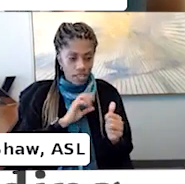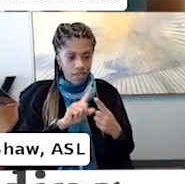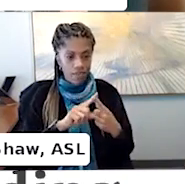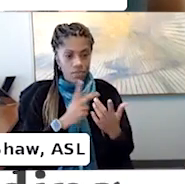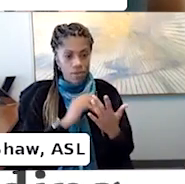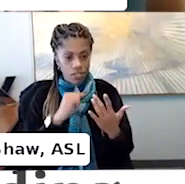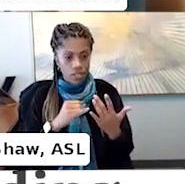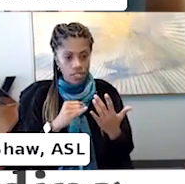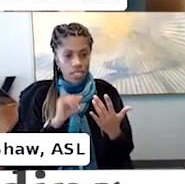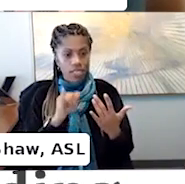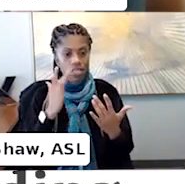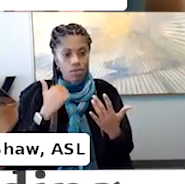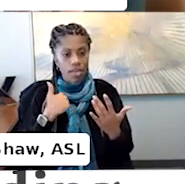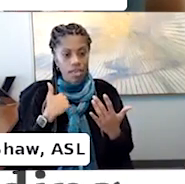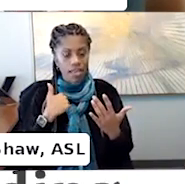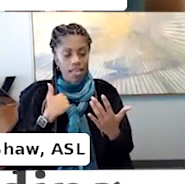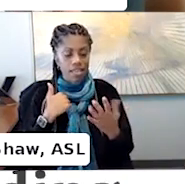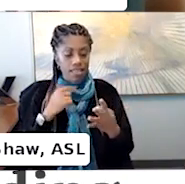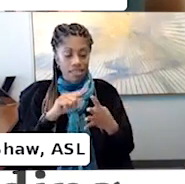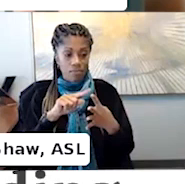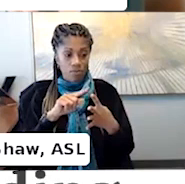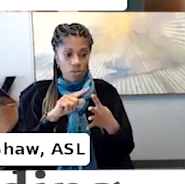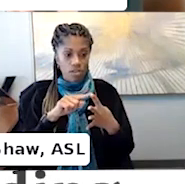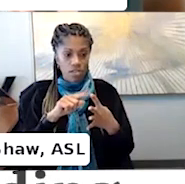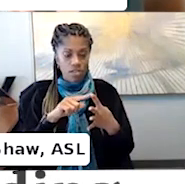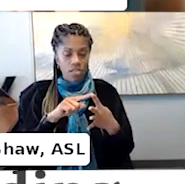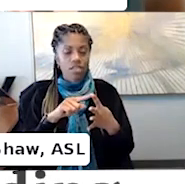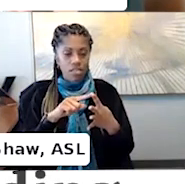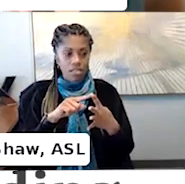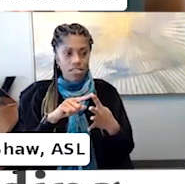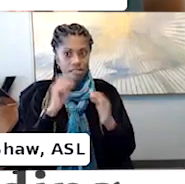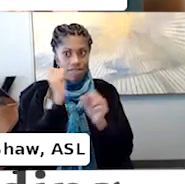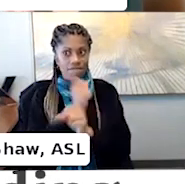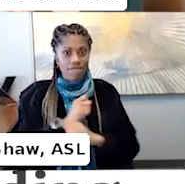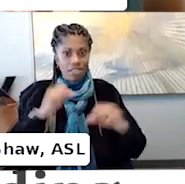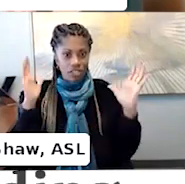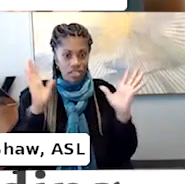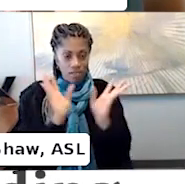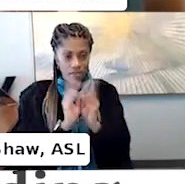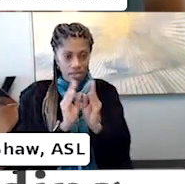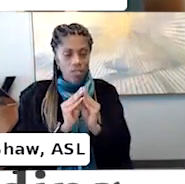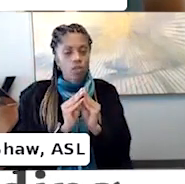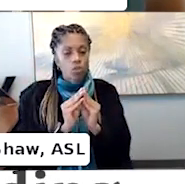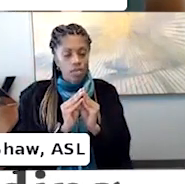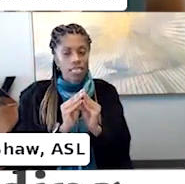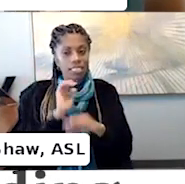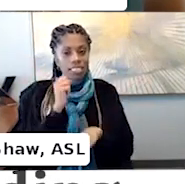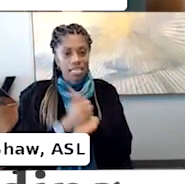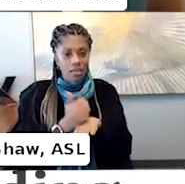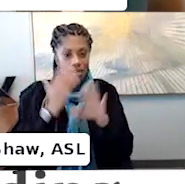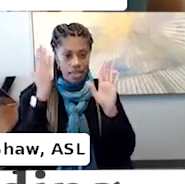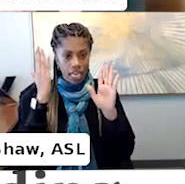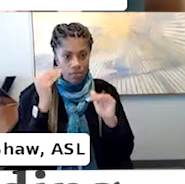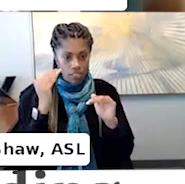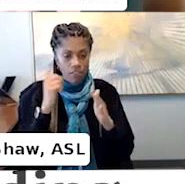one of the reasons why we have that visioning session at the get-go, so that we can set expectations about what the work is going to look like, so that everybody up